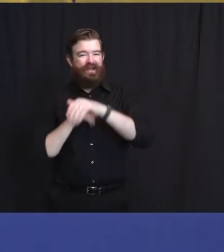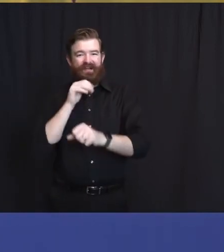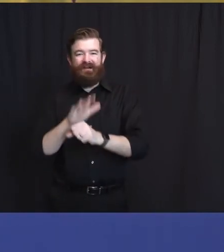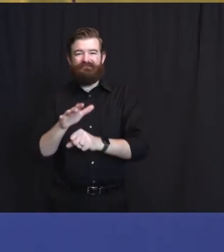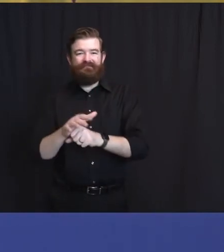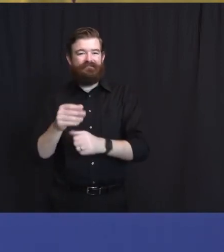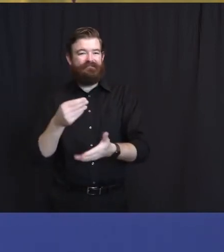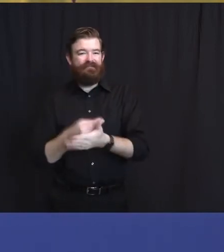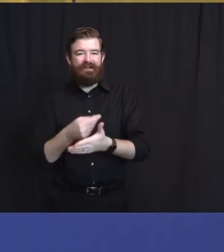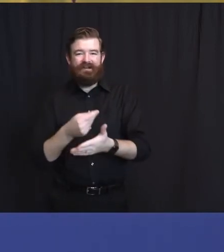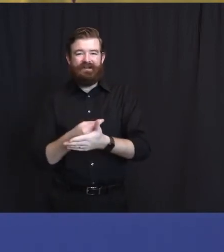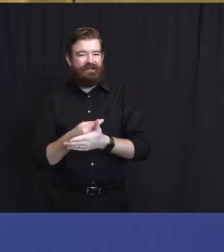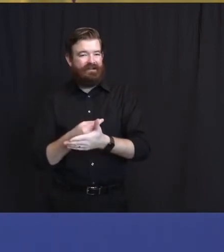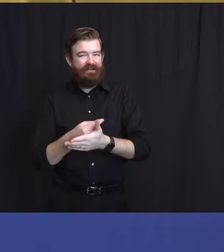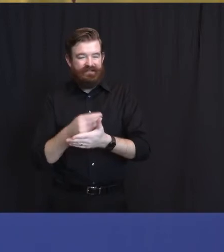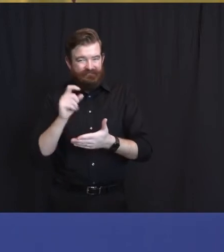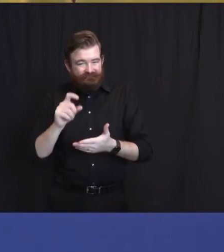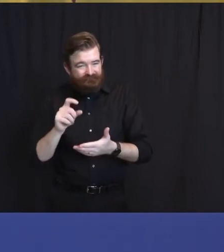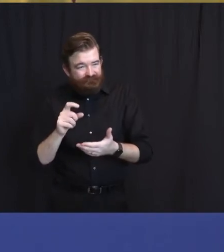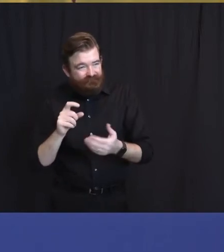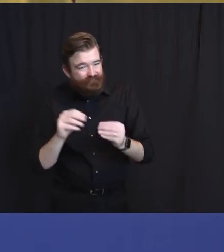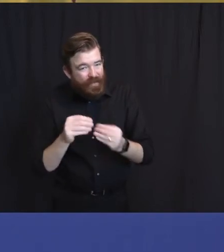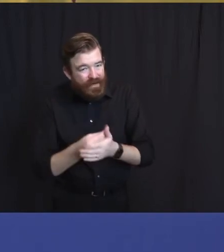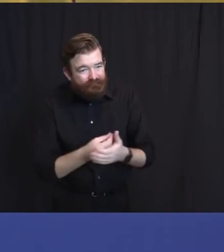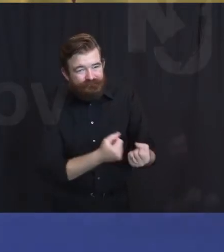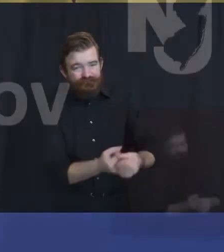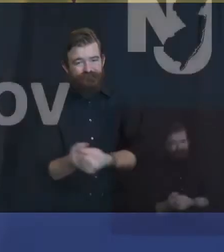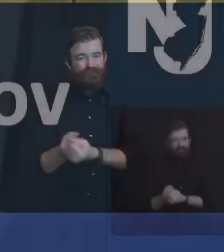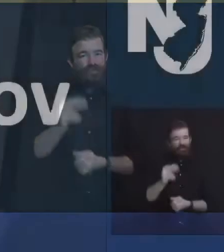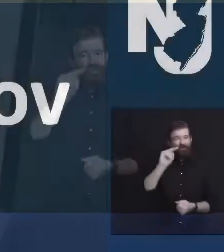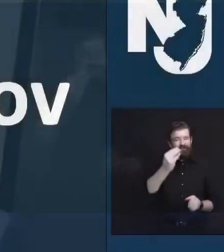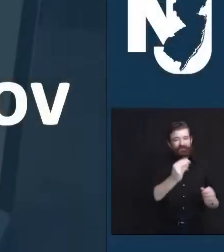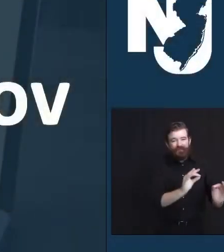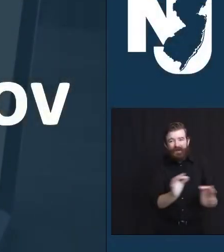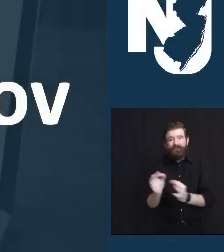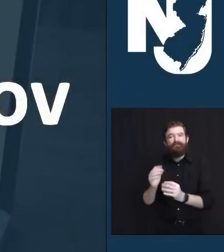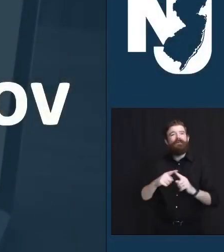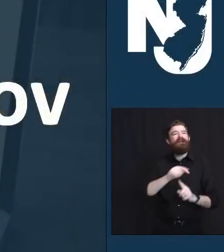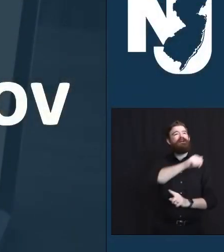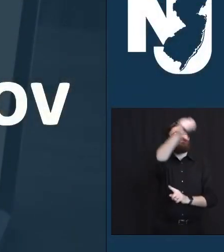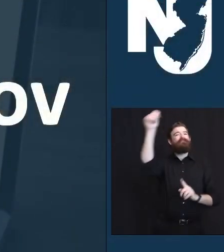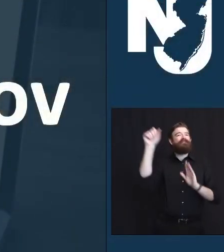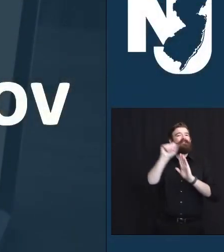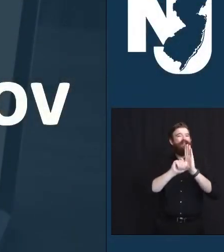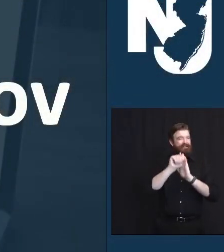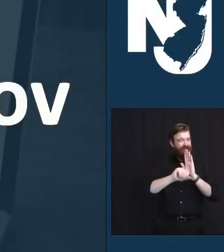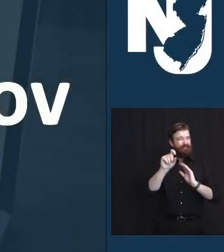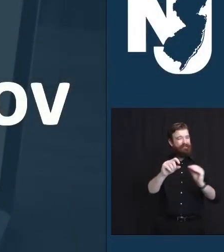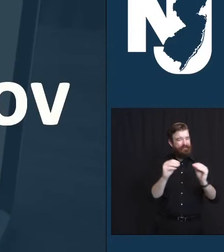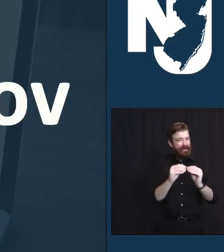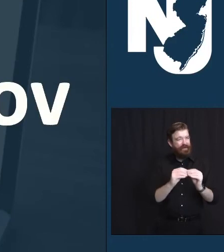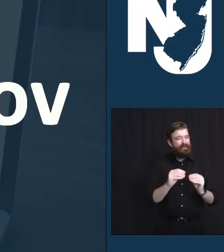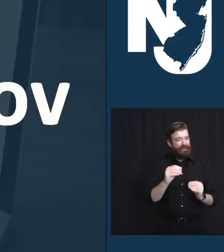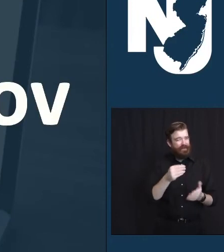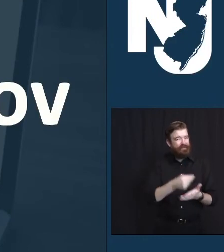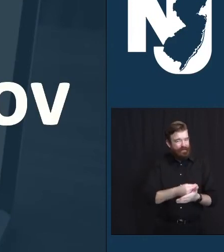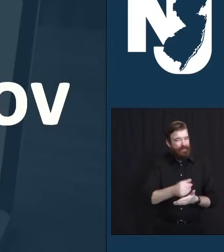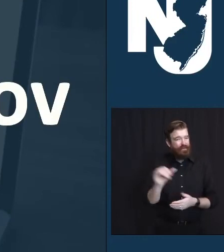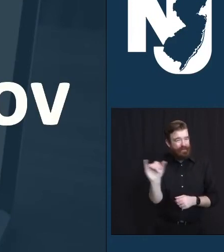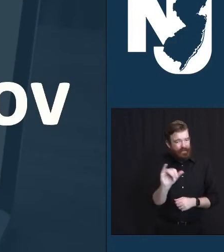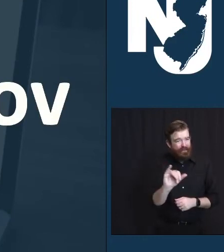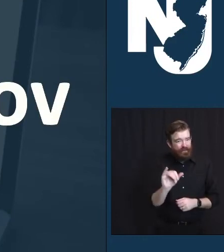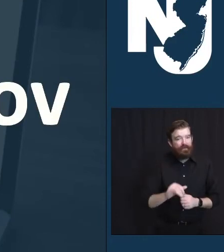Our communities and our fellow states need direct support. So yes, count me as grateful for this agreement,